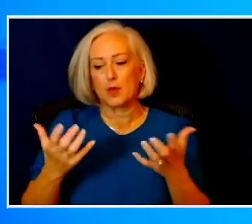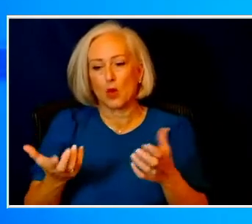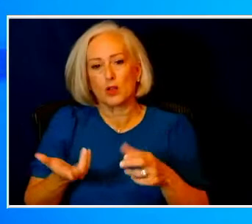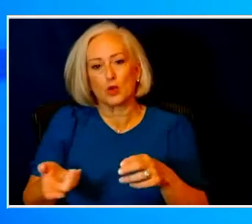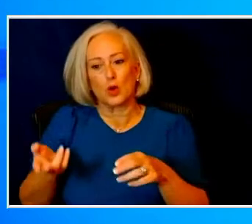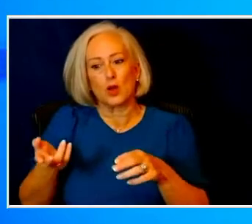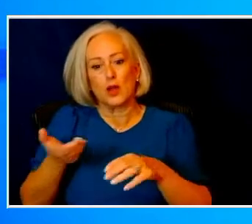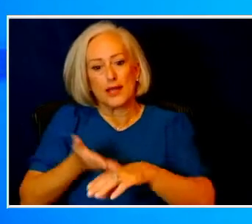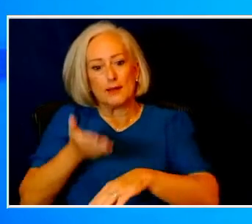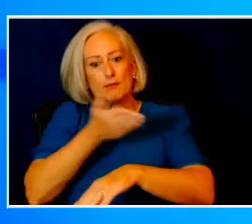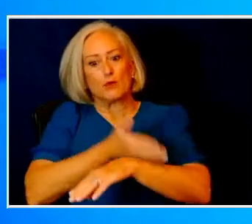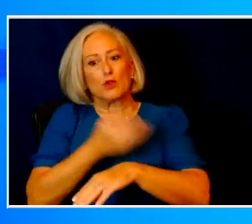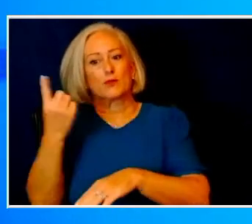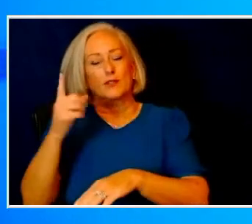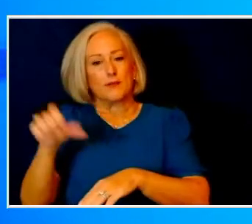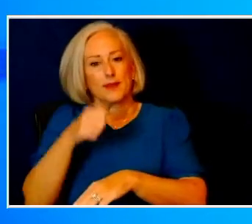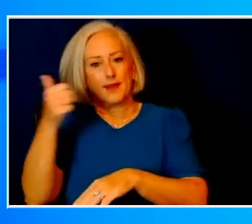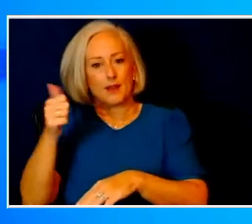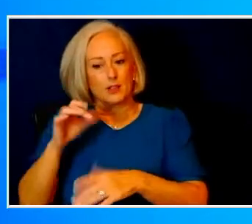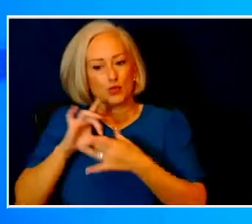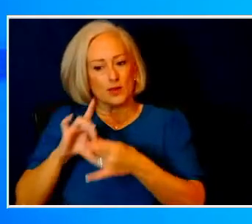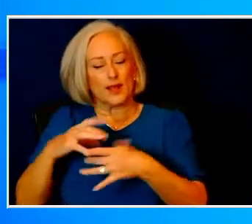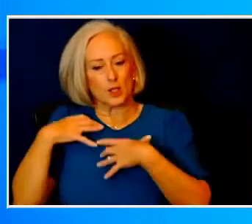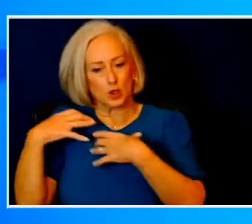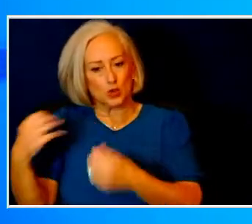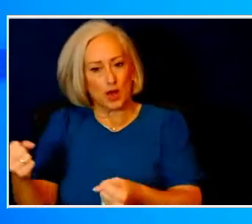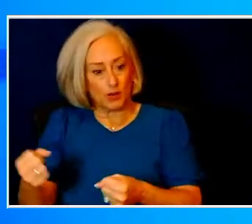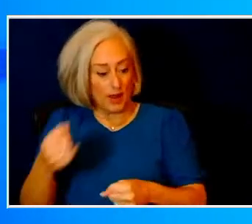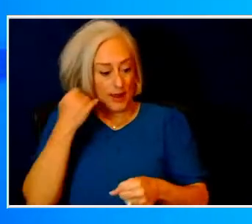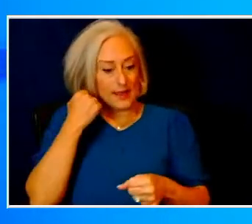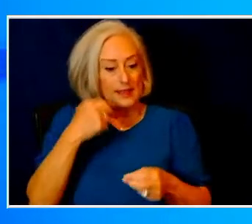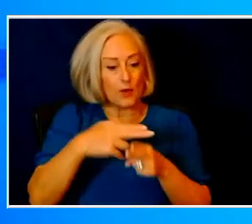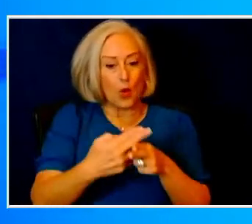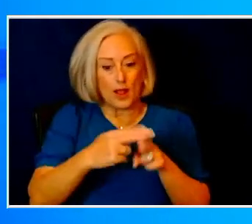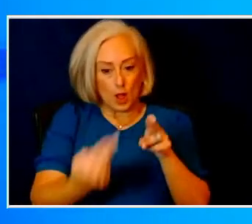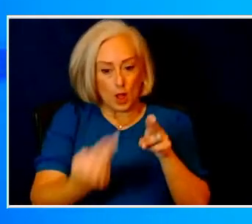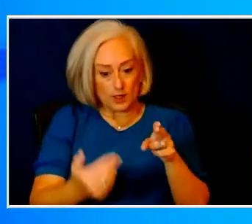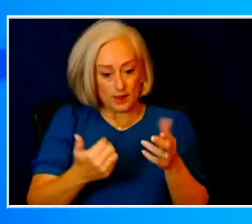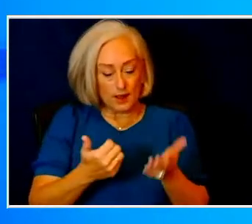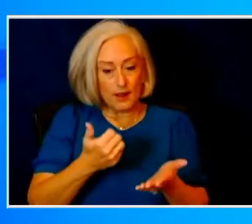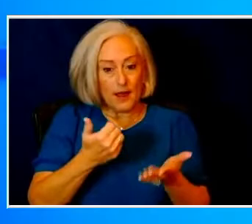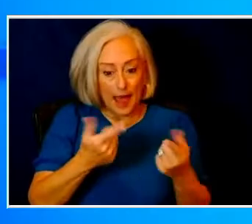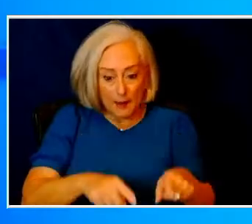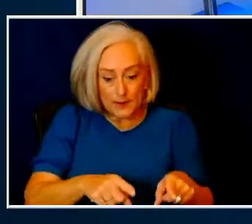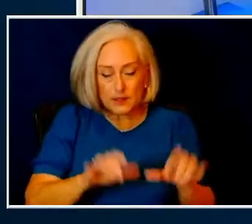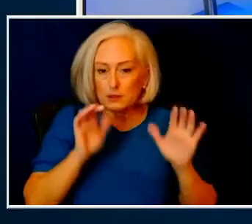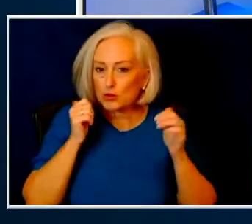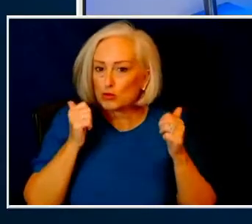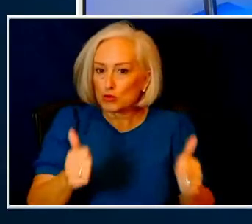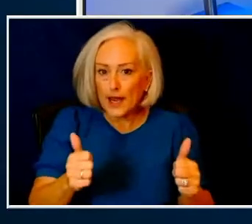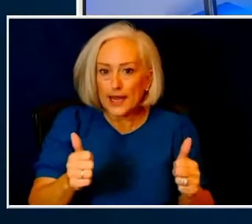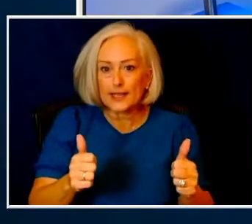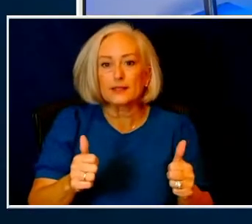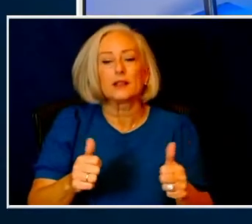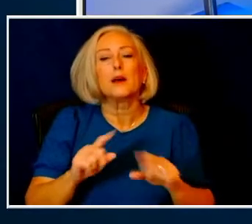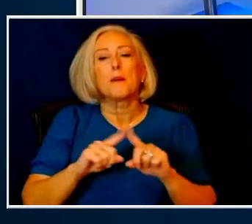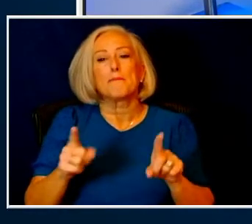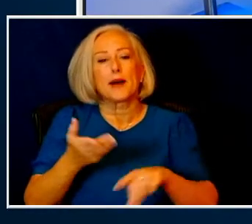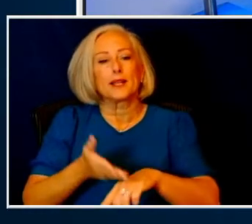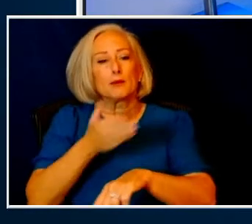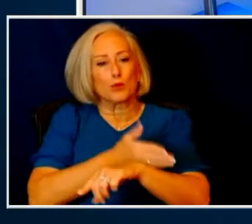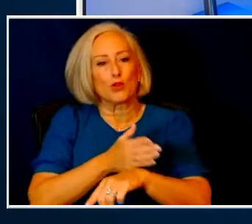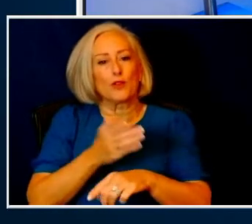happens, that's great. If not, that's great, as long as we're making progress in those areas that they really want. Yeah, I'd like to just